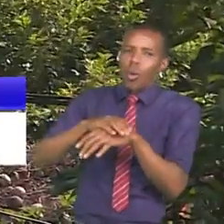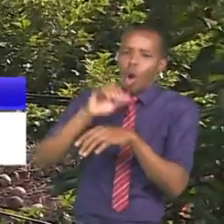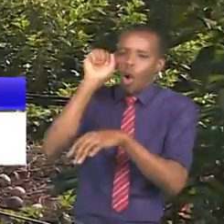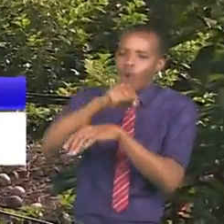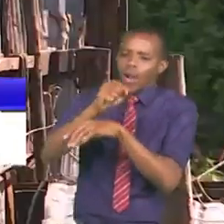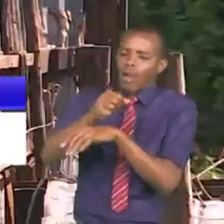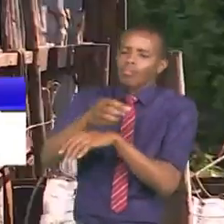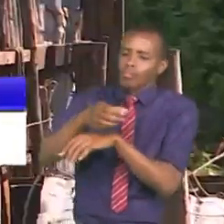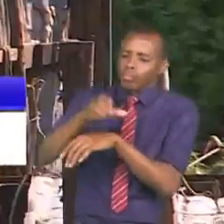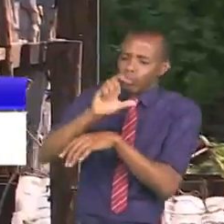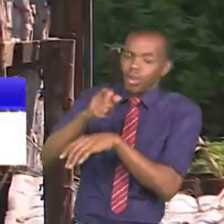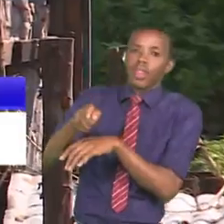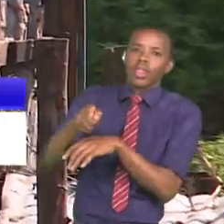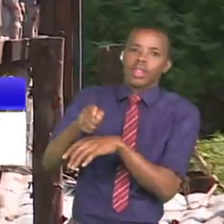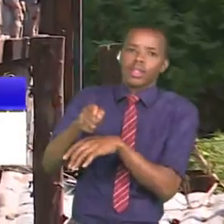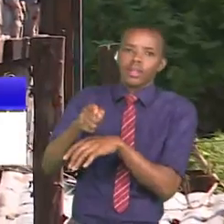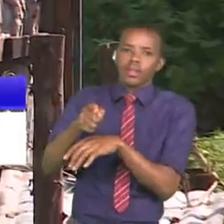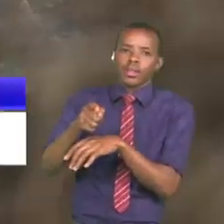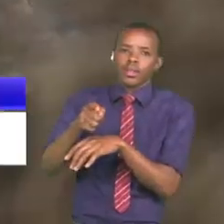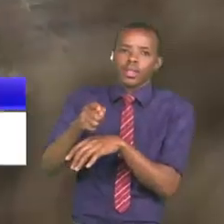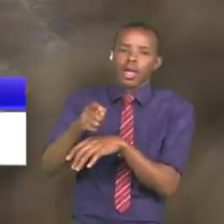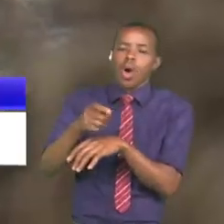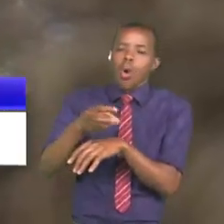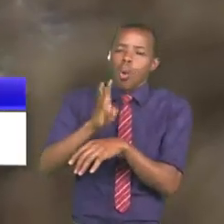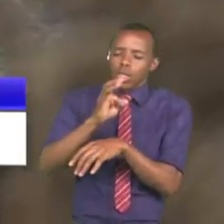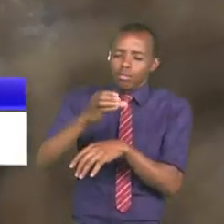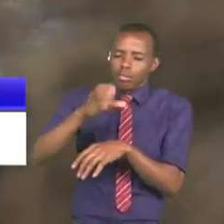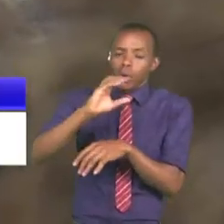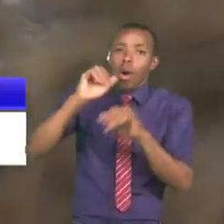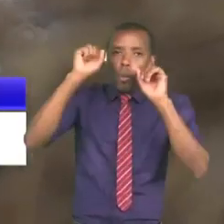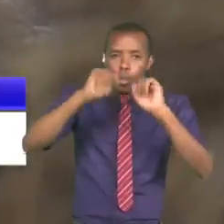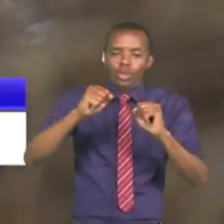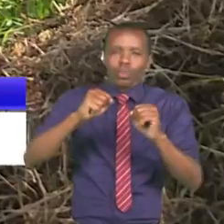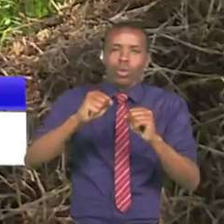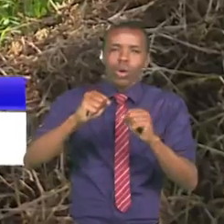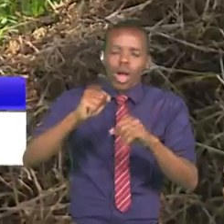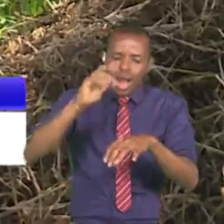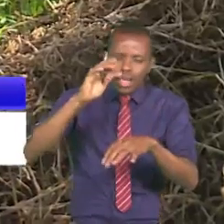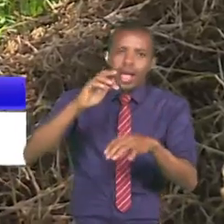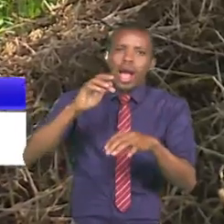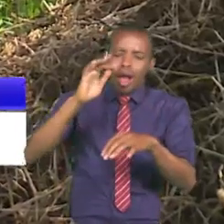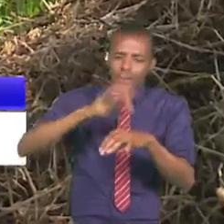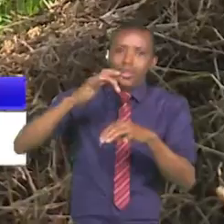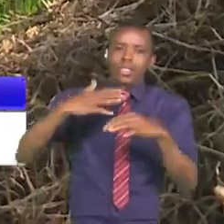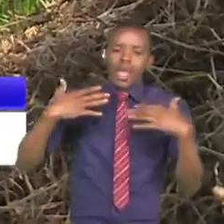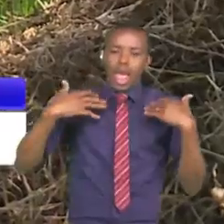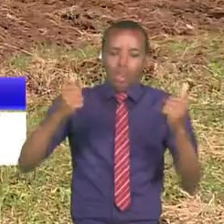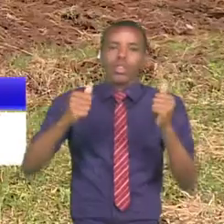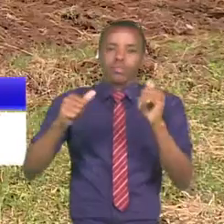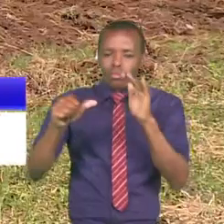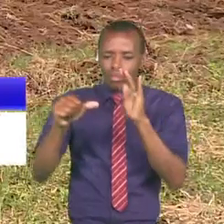waste. Consumption of fecal matter in drinking water can pose some serious health problems, according to health